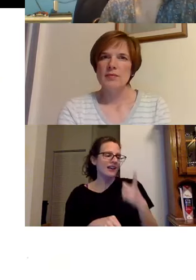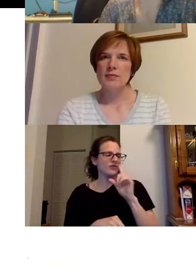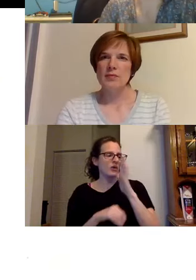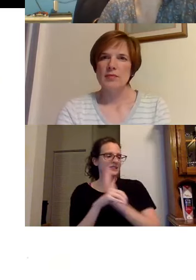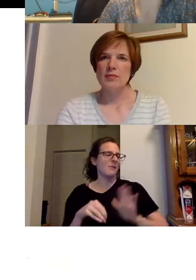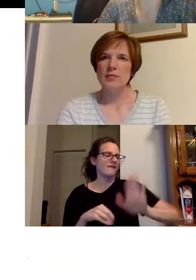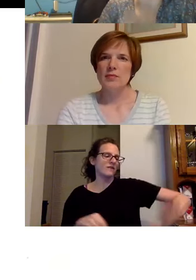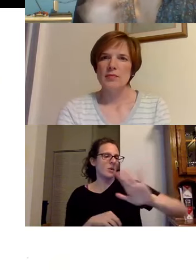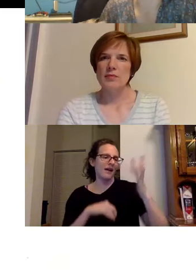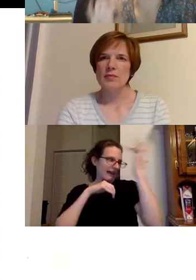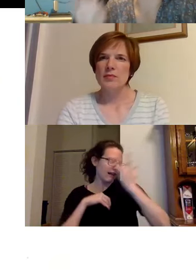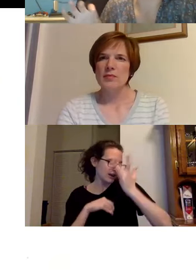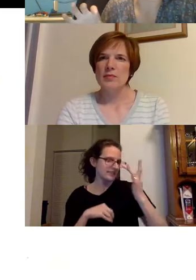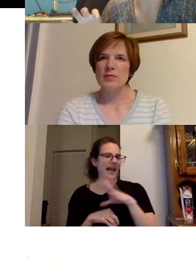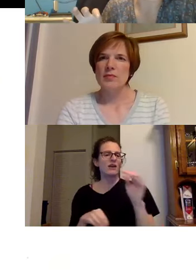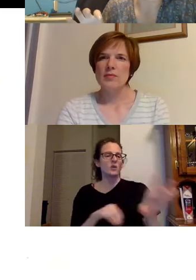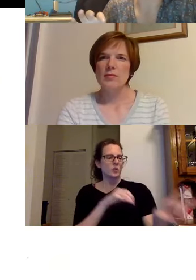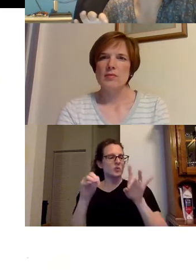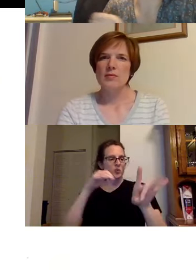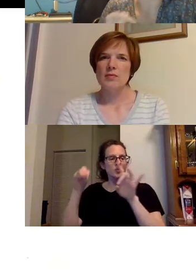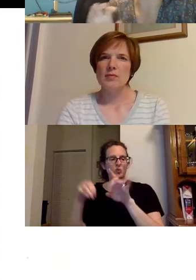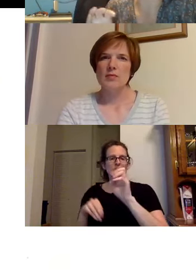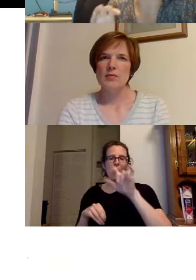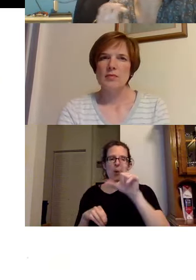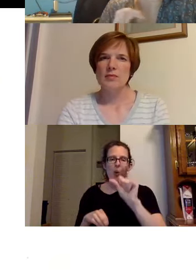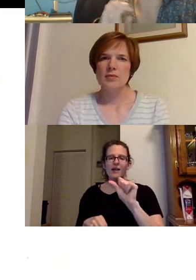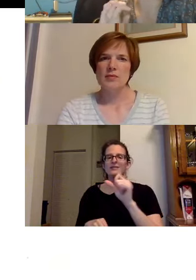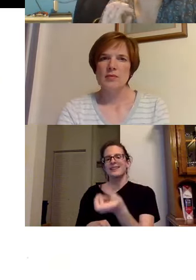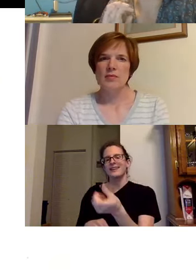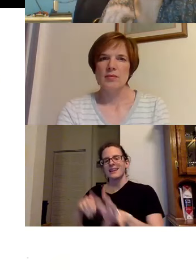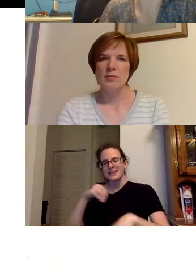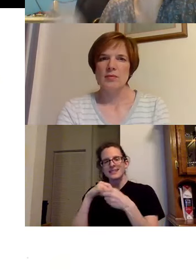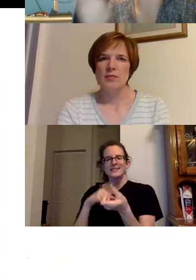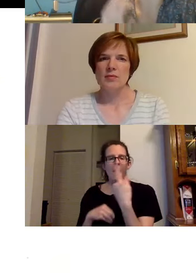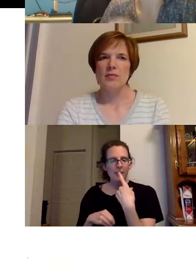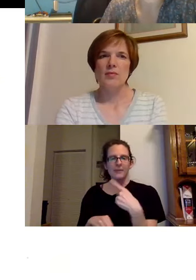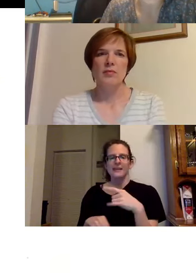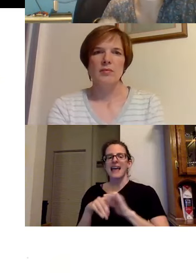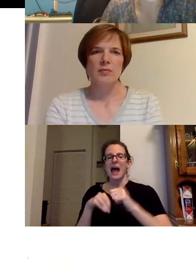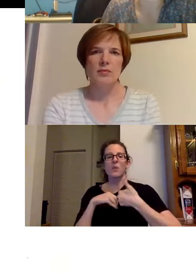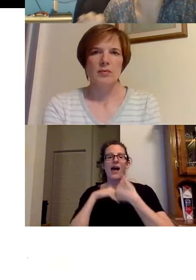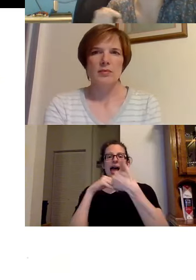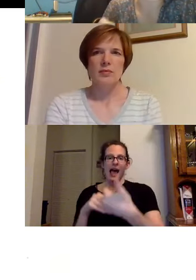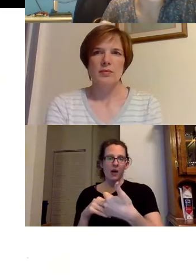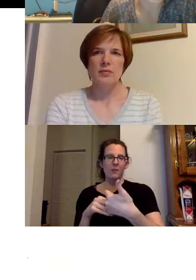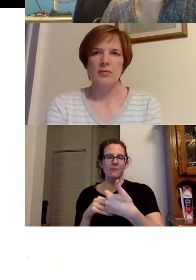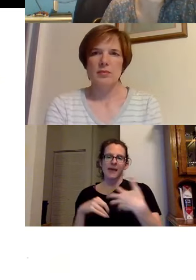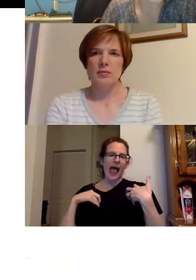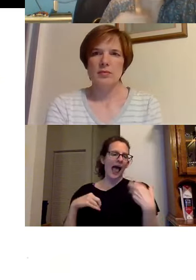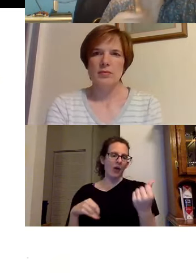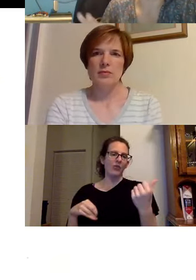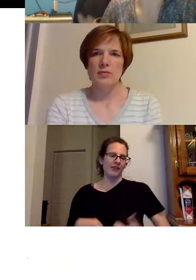and then choose the oils and the supplements and such that will help live a happy, healthy